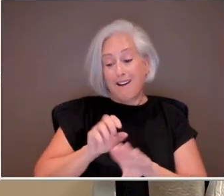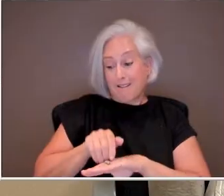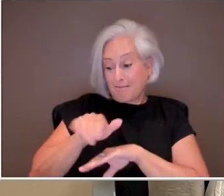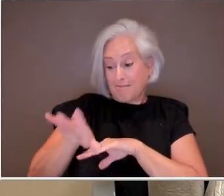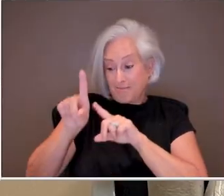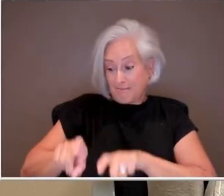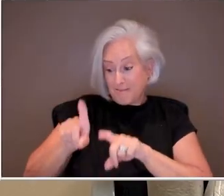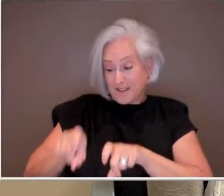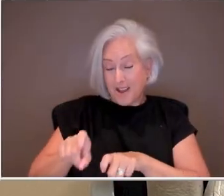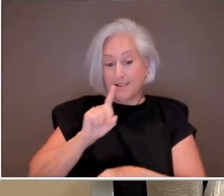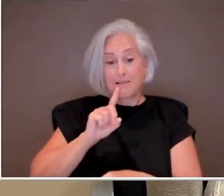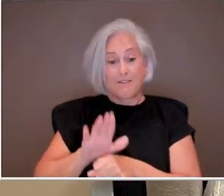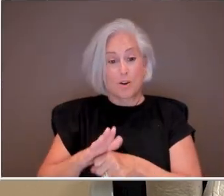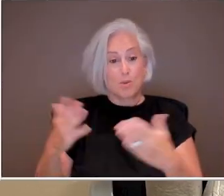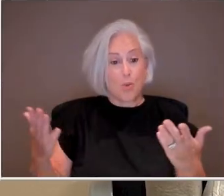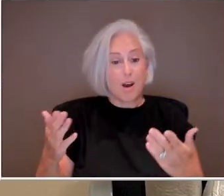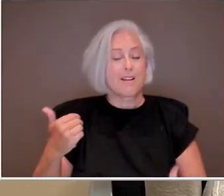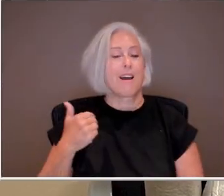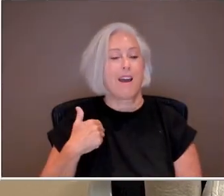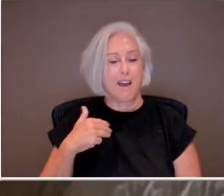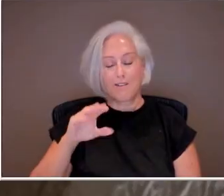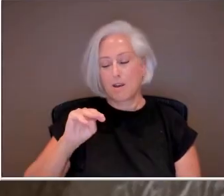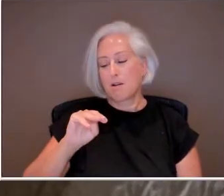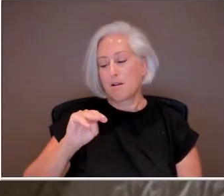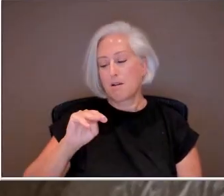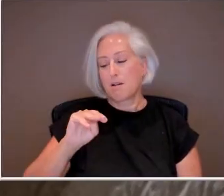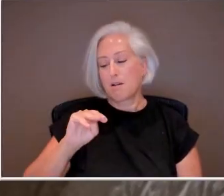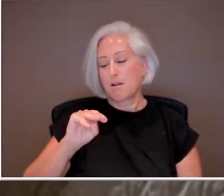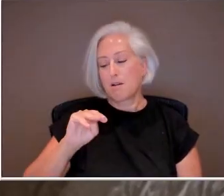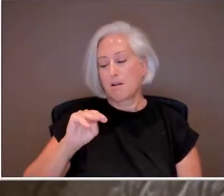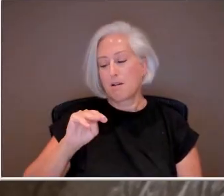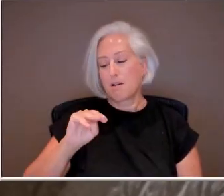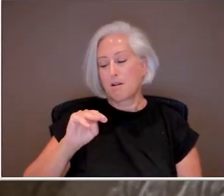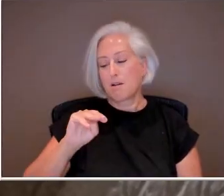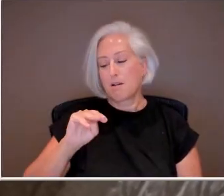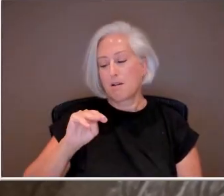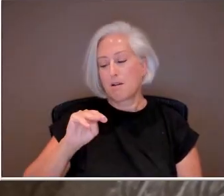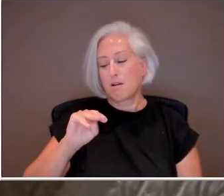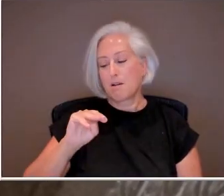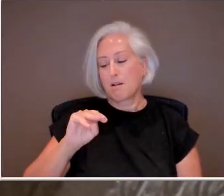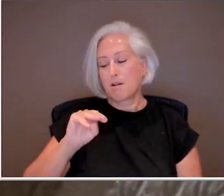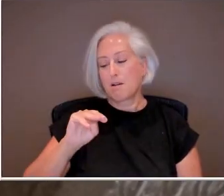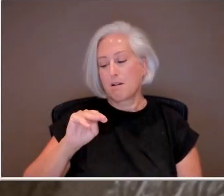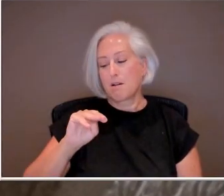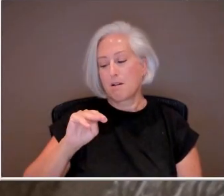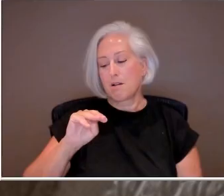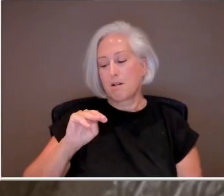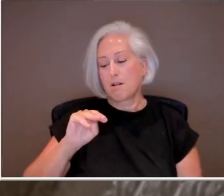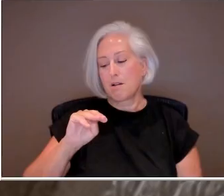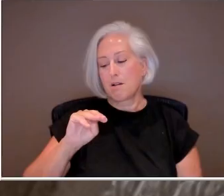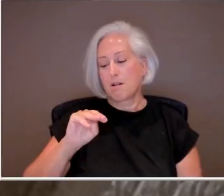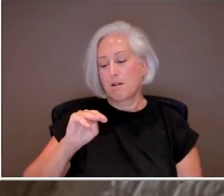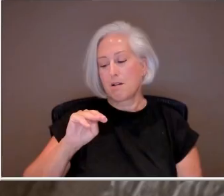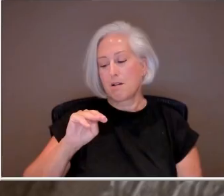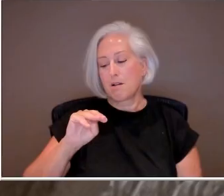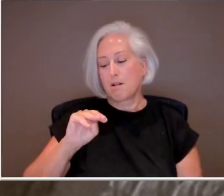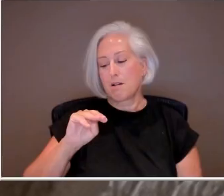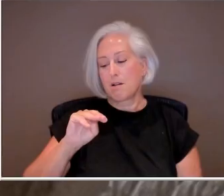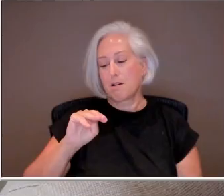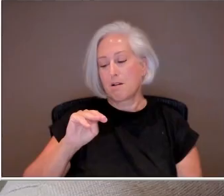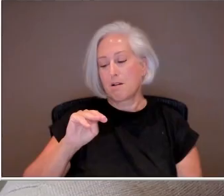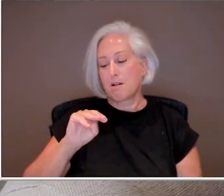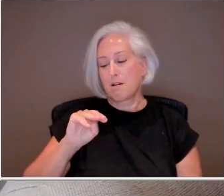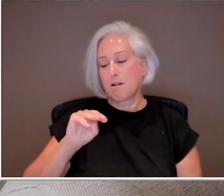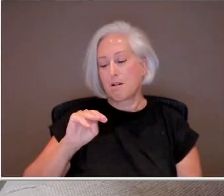a rare and uncurable blood cancer. If somebody had said, you're going to get a cancer diagnosis, how do you think you'd